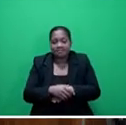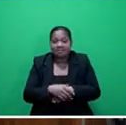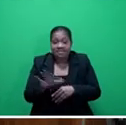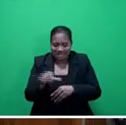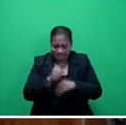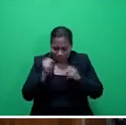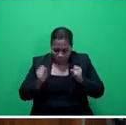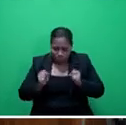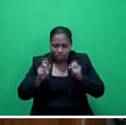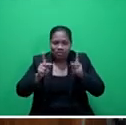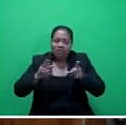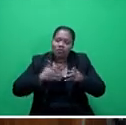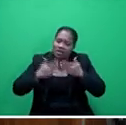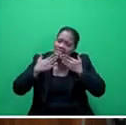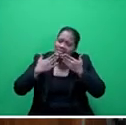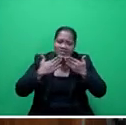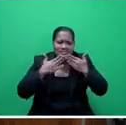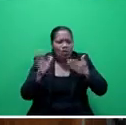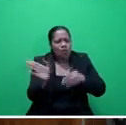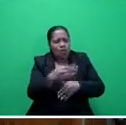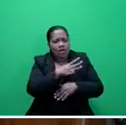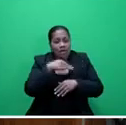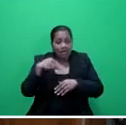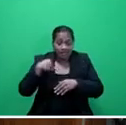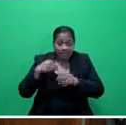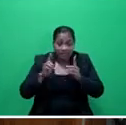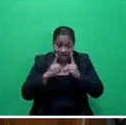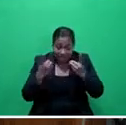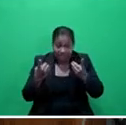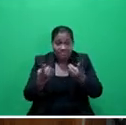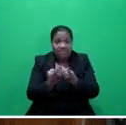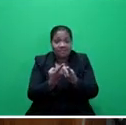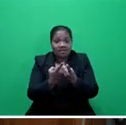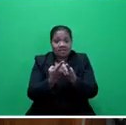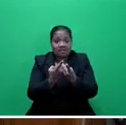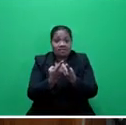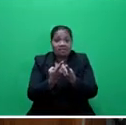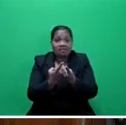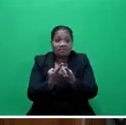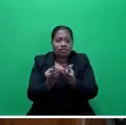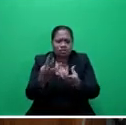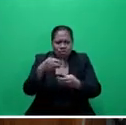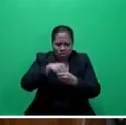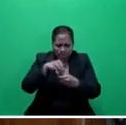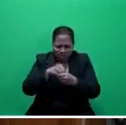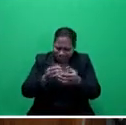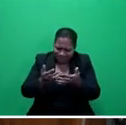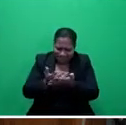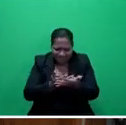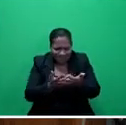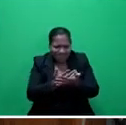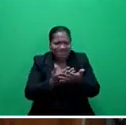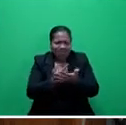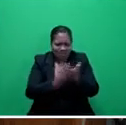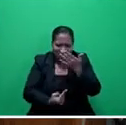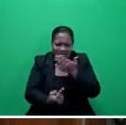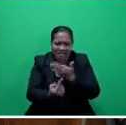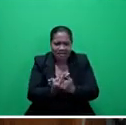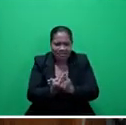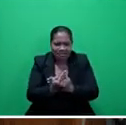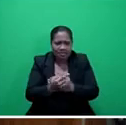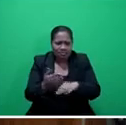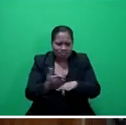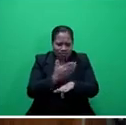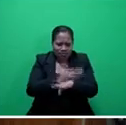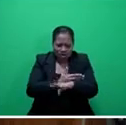opportunity to thank all ministries and departments for participating in the public hearing that were conducted before the formulation of this